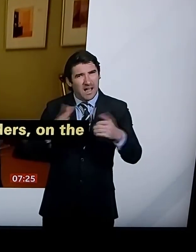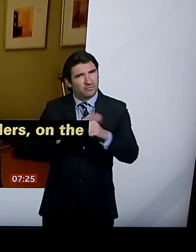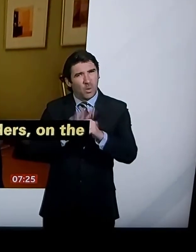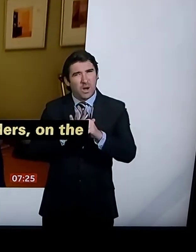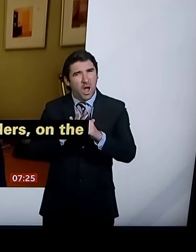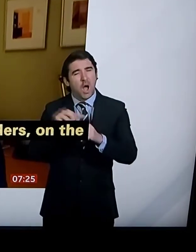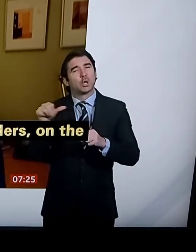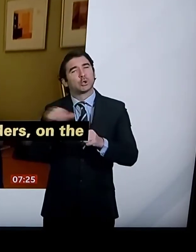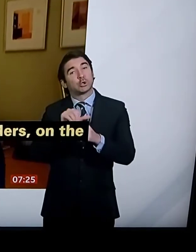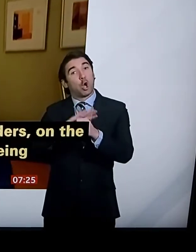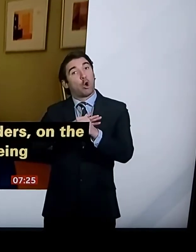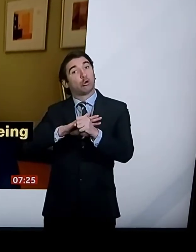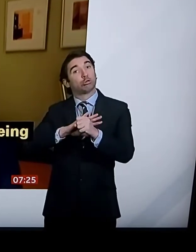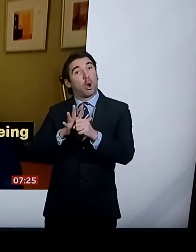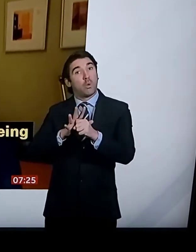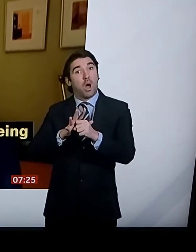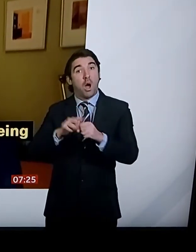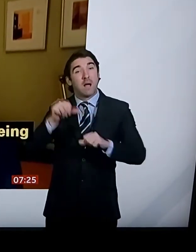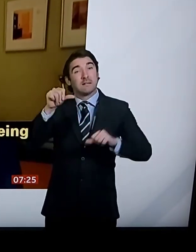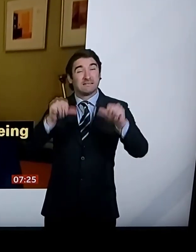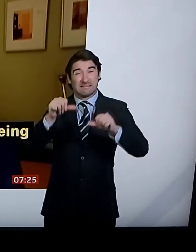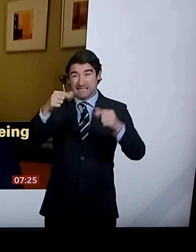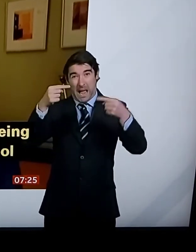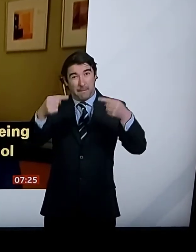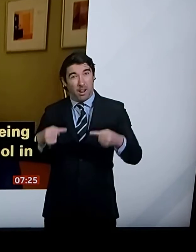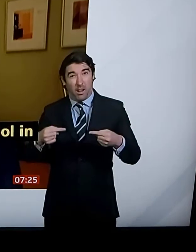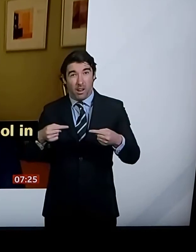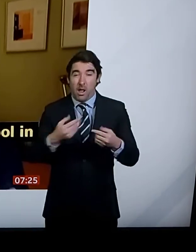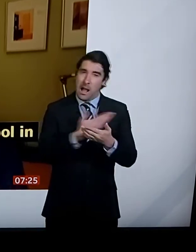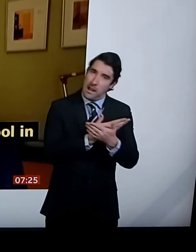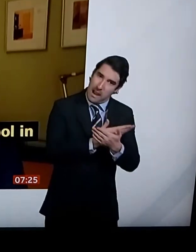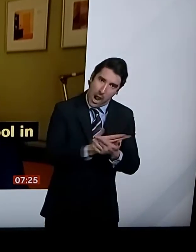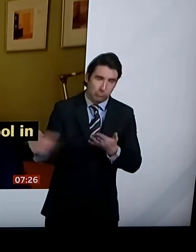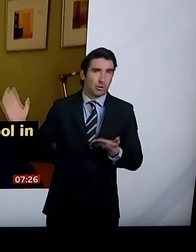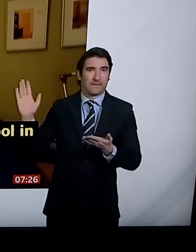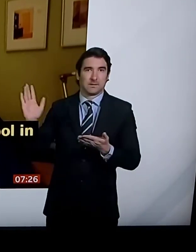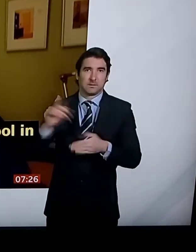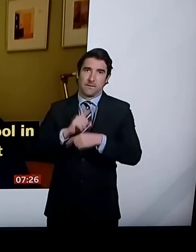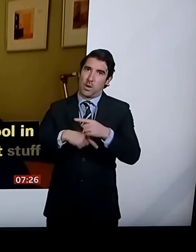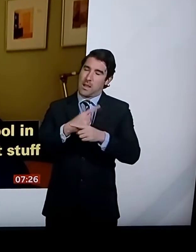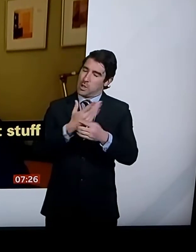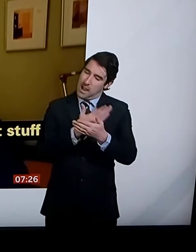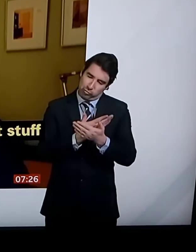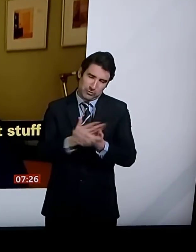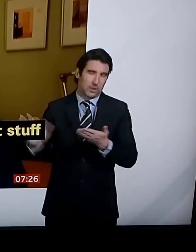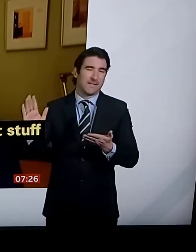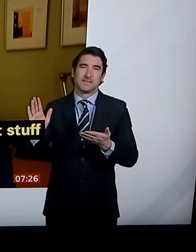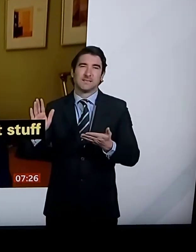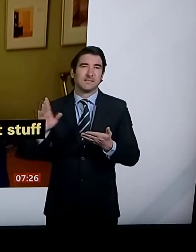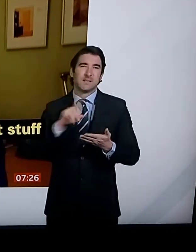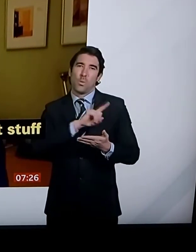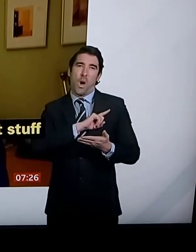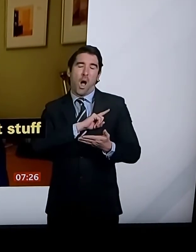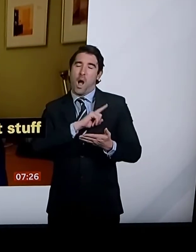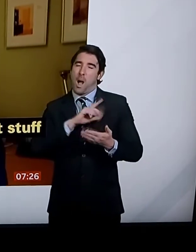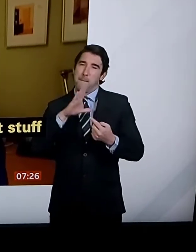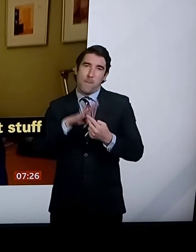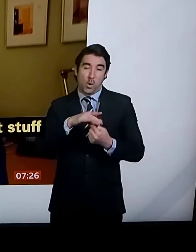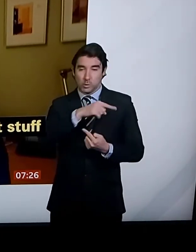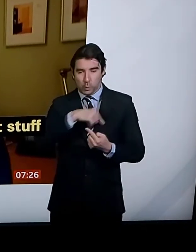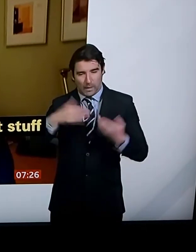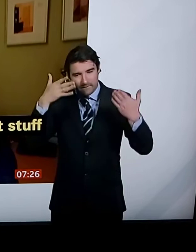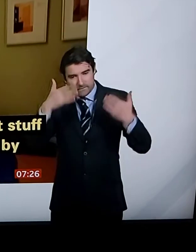and it would be a sign of an Education Secretary this morning, I think, recognising that we now have to get all of this fiasco behind us and get back to